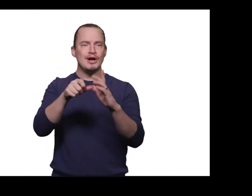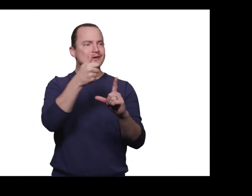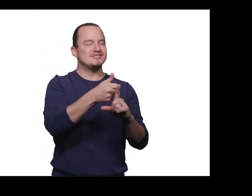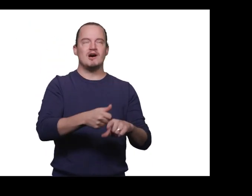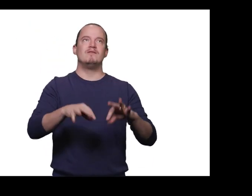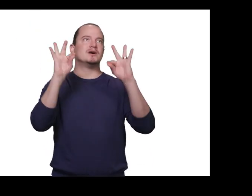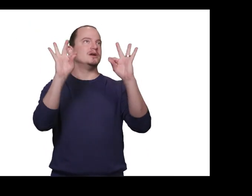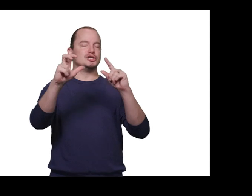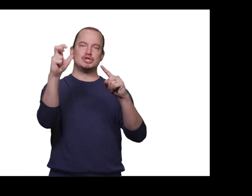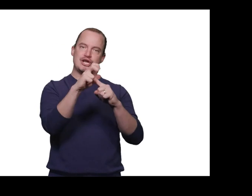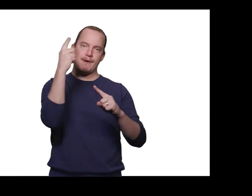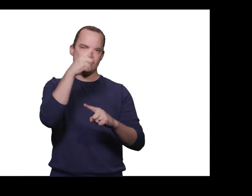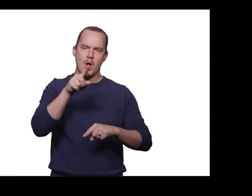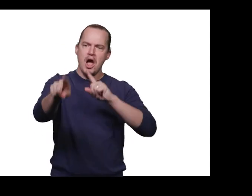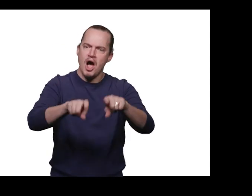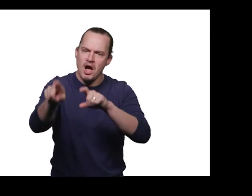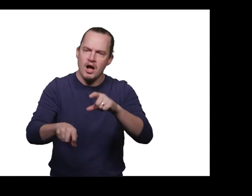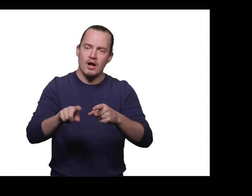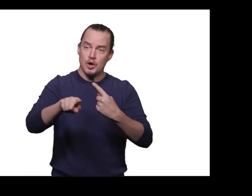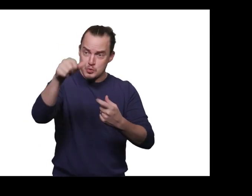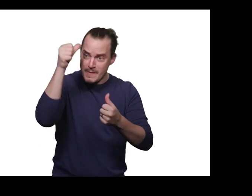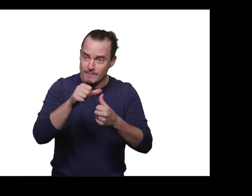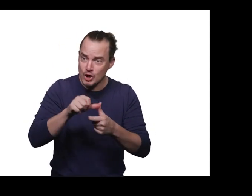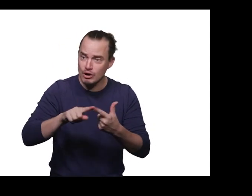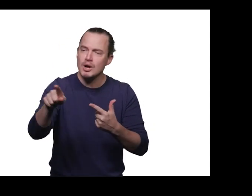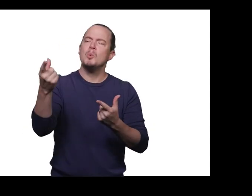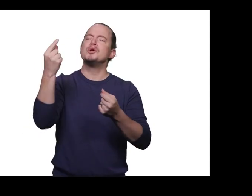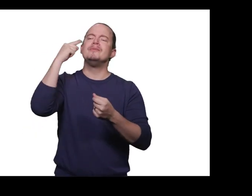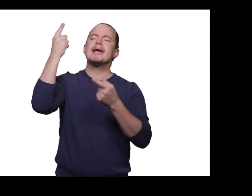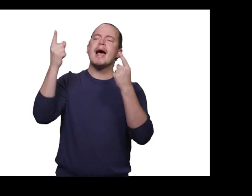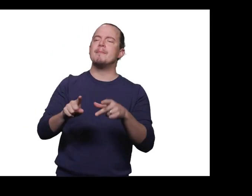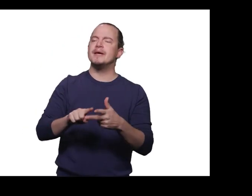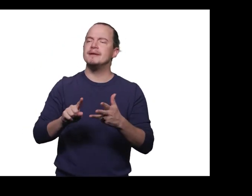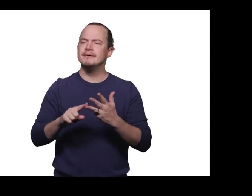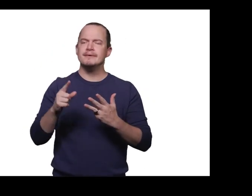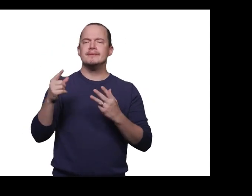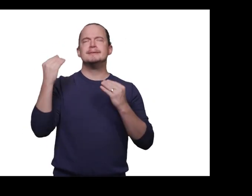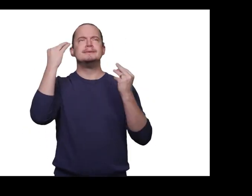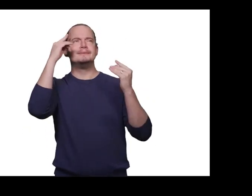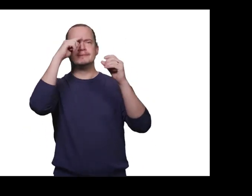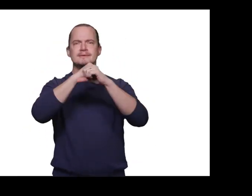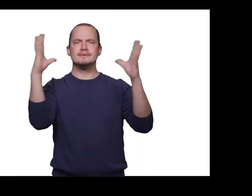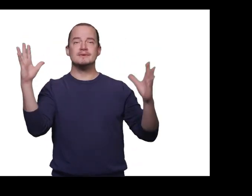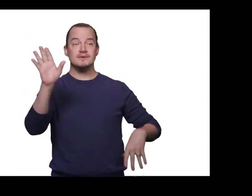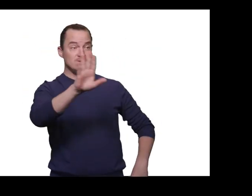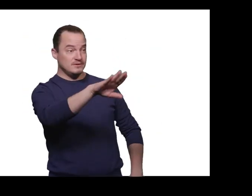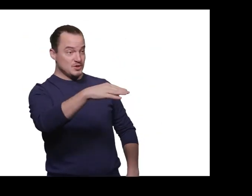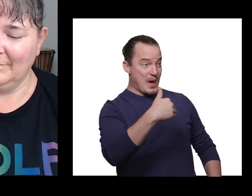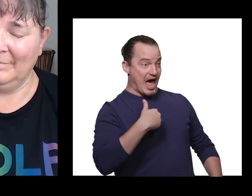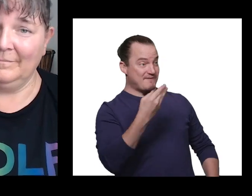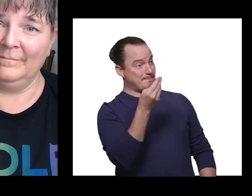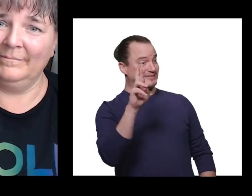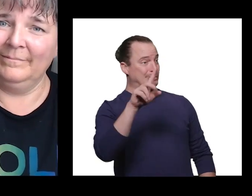who's fantastic at prompting inquiry, recall, prediction, and imagination. Penny, is Mr. Question Mark here today?